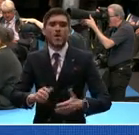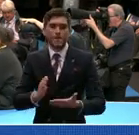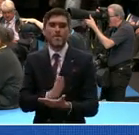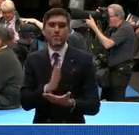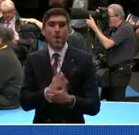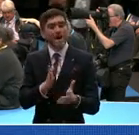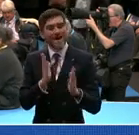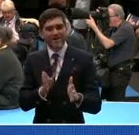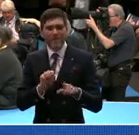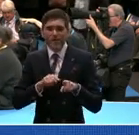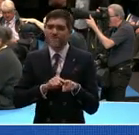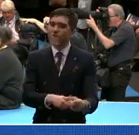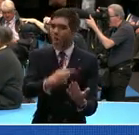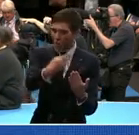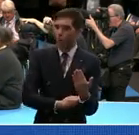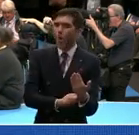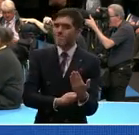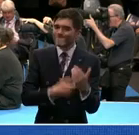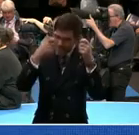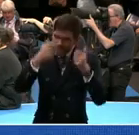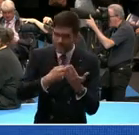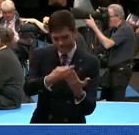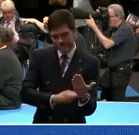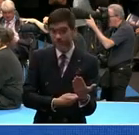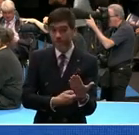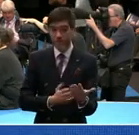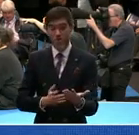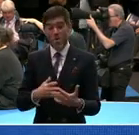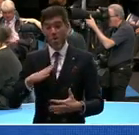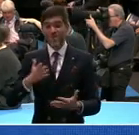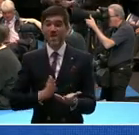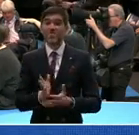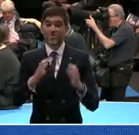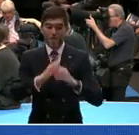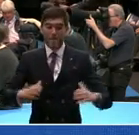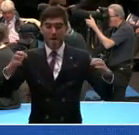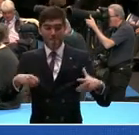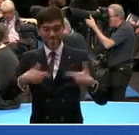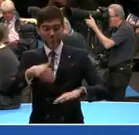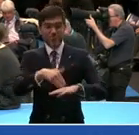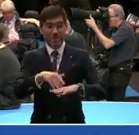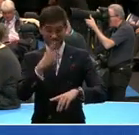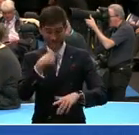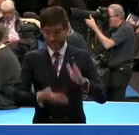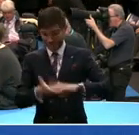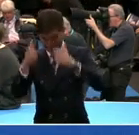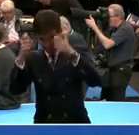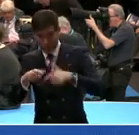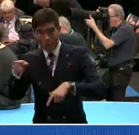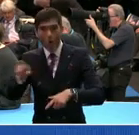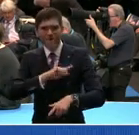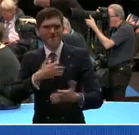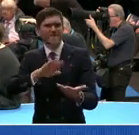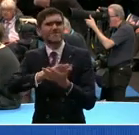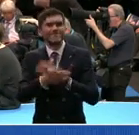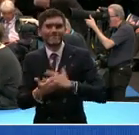be within the law. Measures already going through Parliament will ensure that these criminals can be brought to justice for the disruption that they